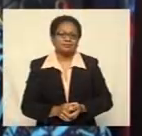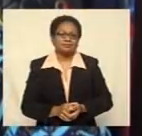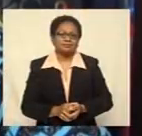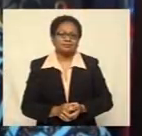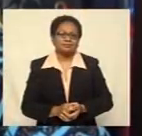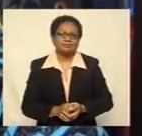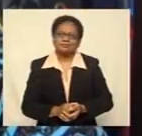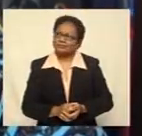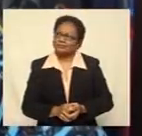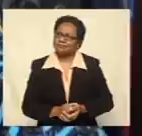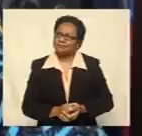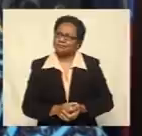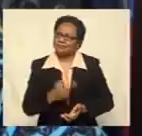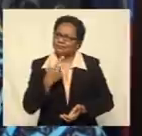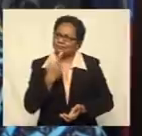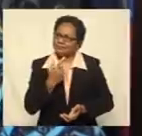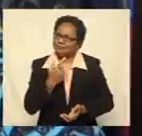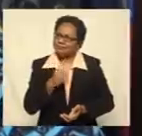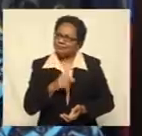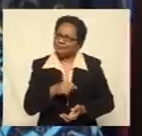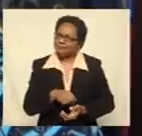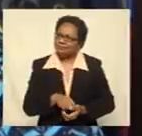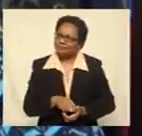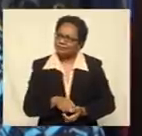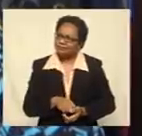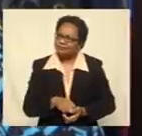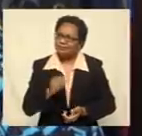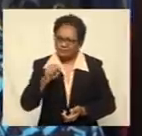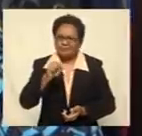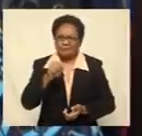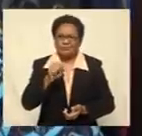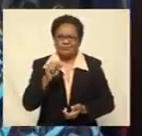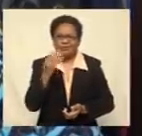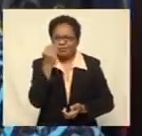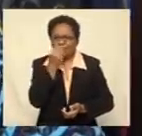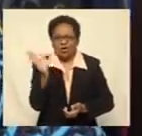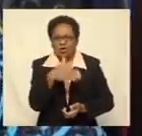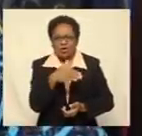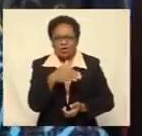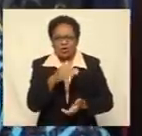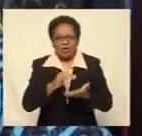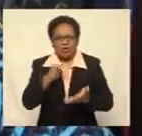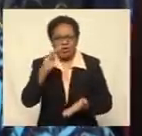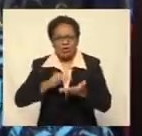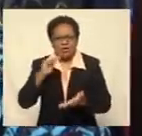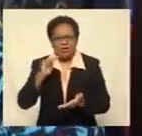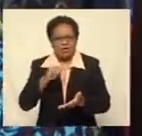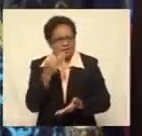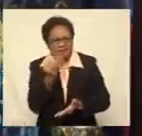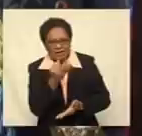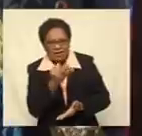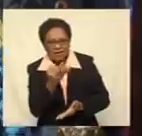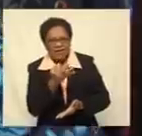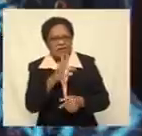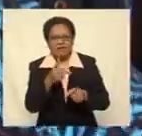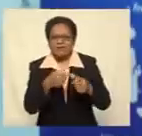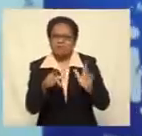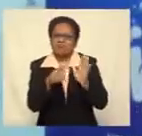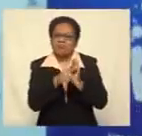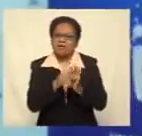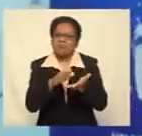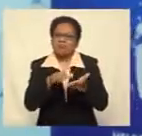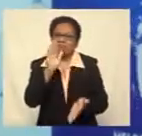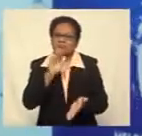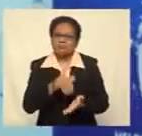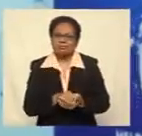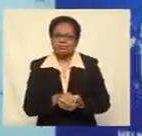Grocery price now going up. Everything price going up. You go and see the supermarket, flour, everything price going up now.